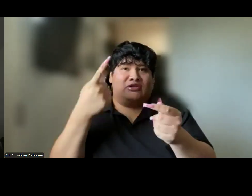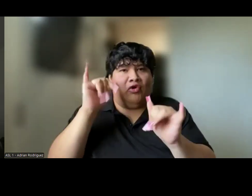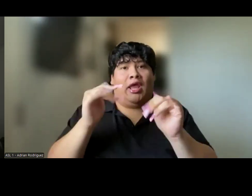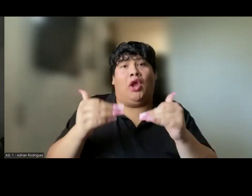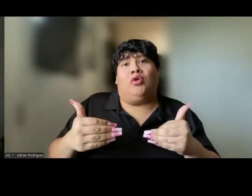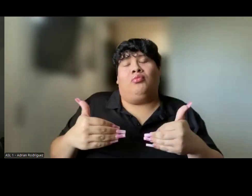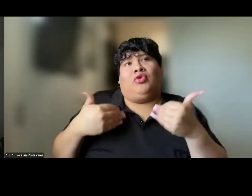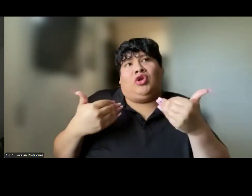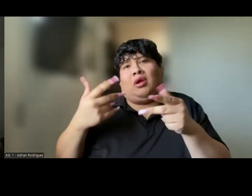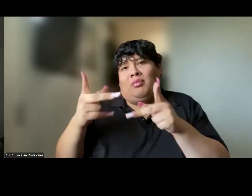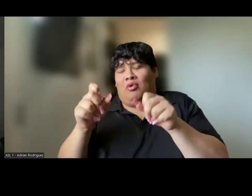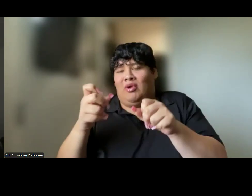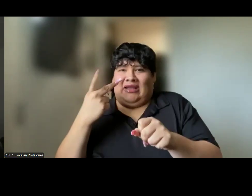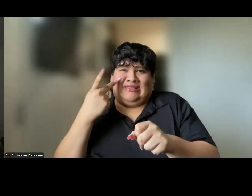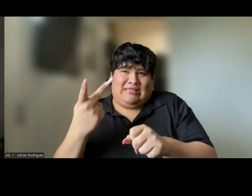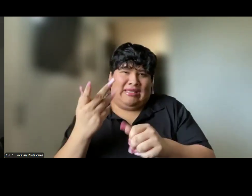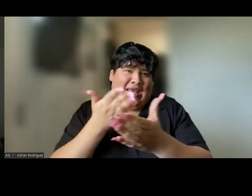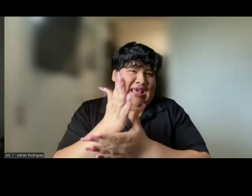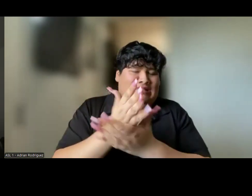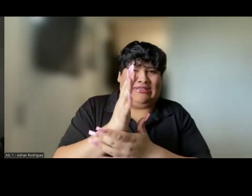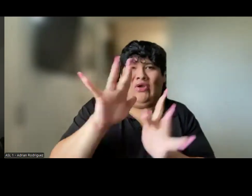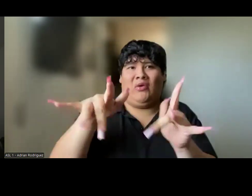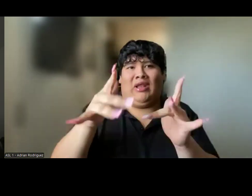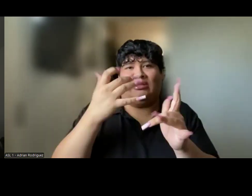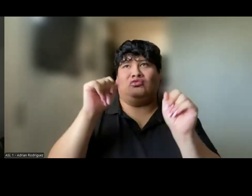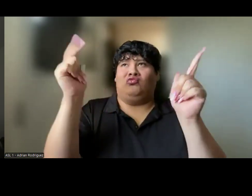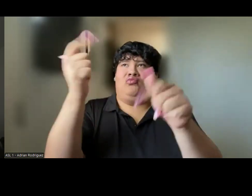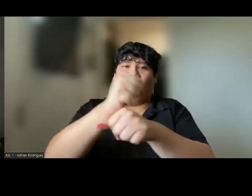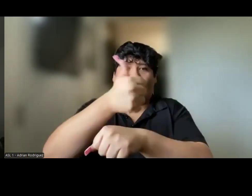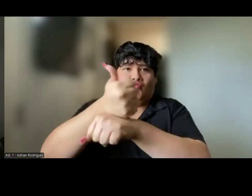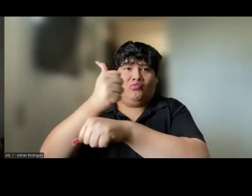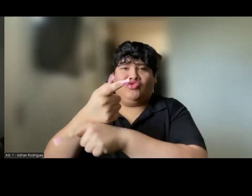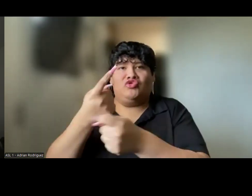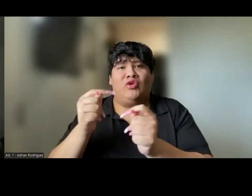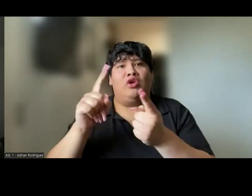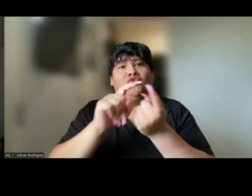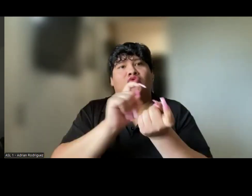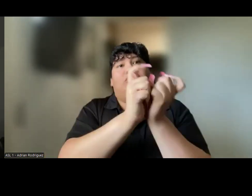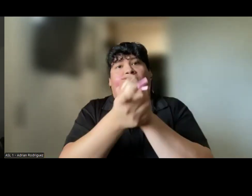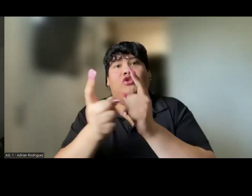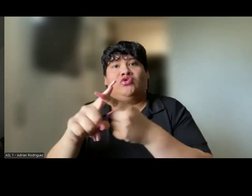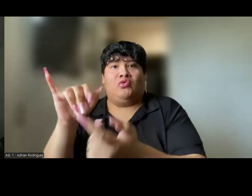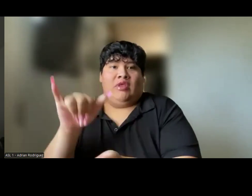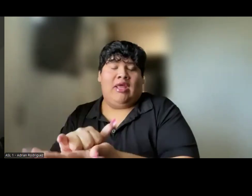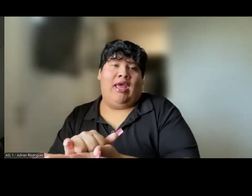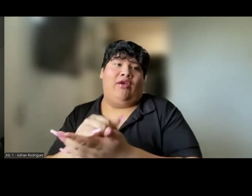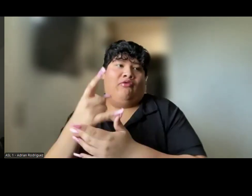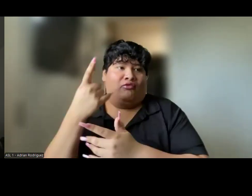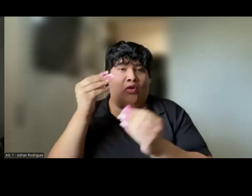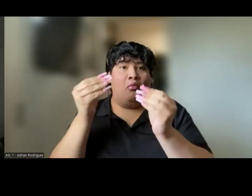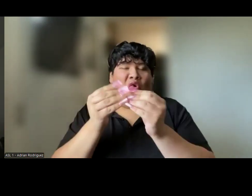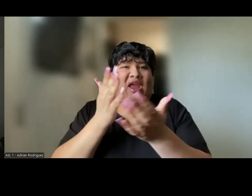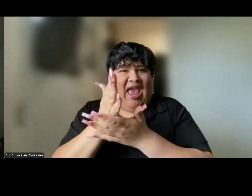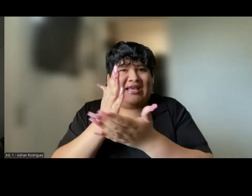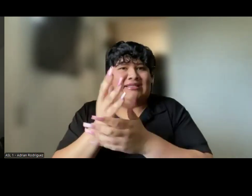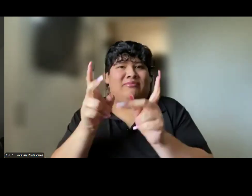make services that the state providing as well as those local connections a lot more available to folks online